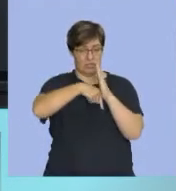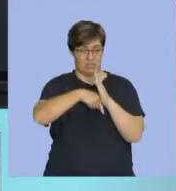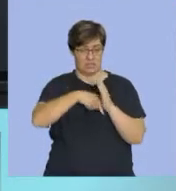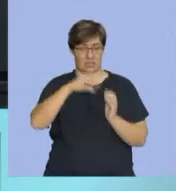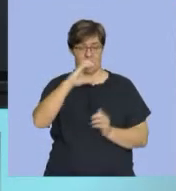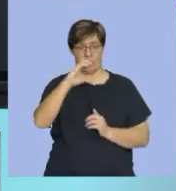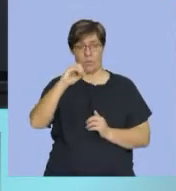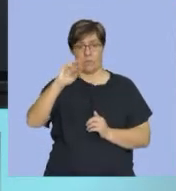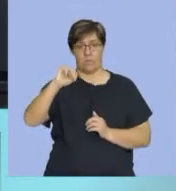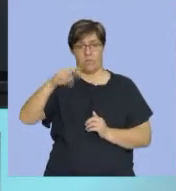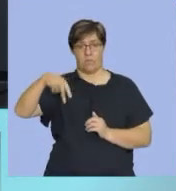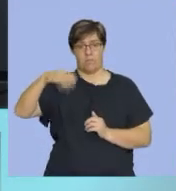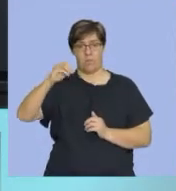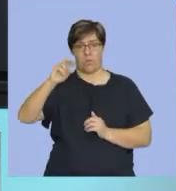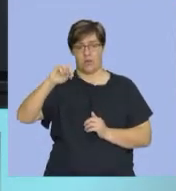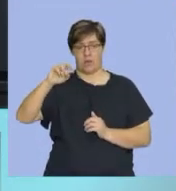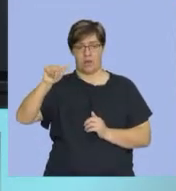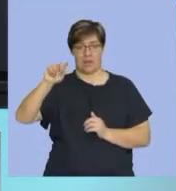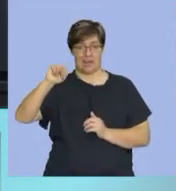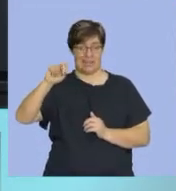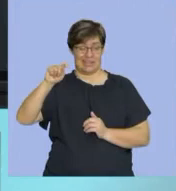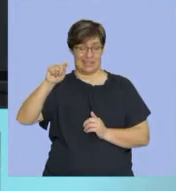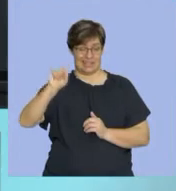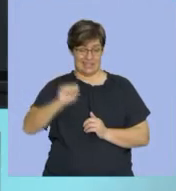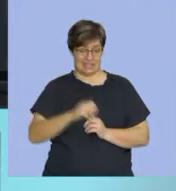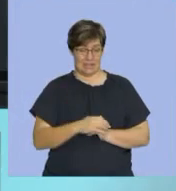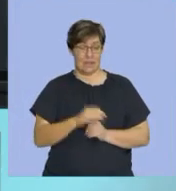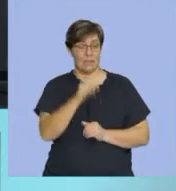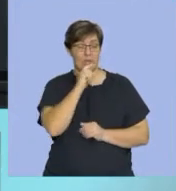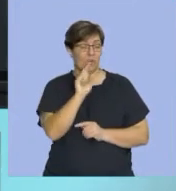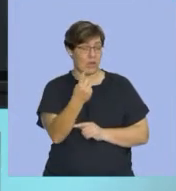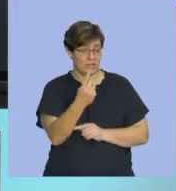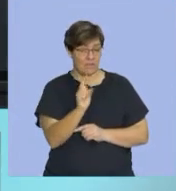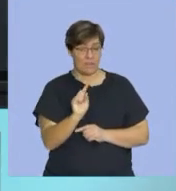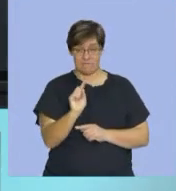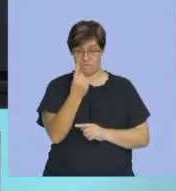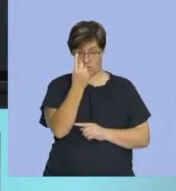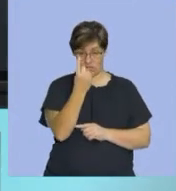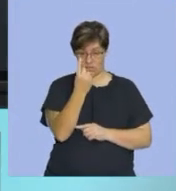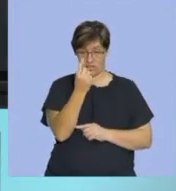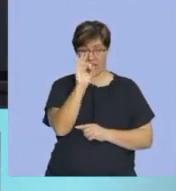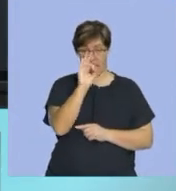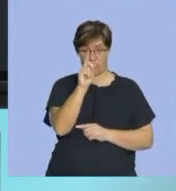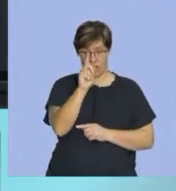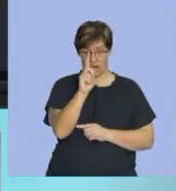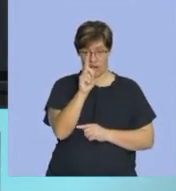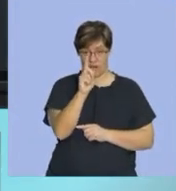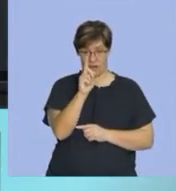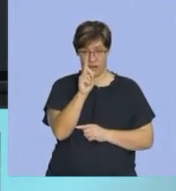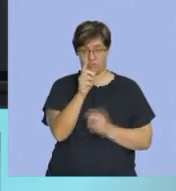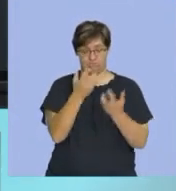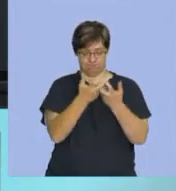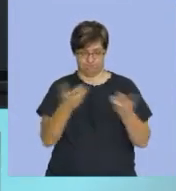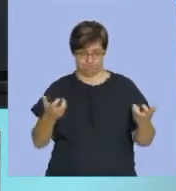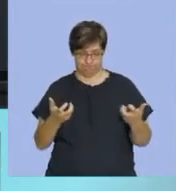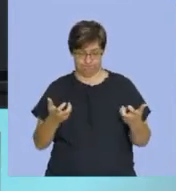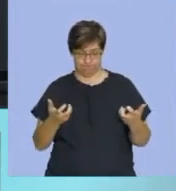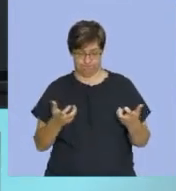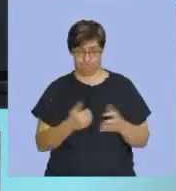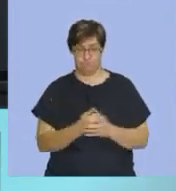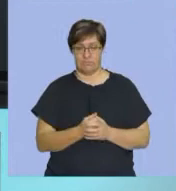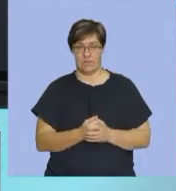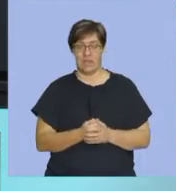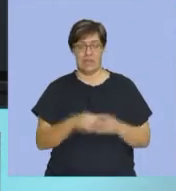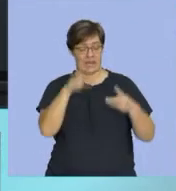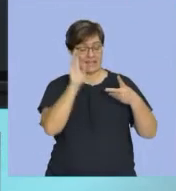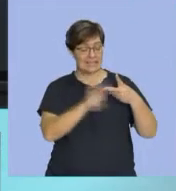okay? So that means I'm going to take the first one, F1, split it up into 2 components. Then